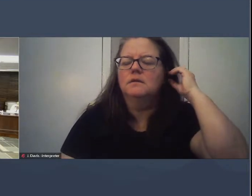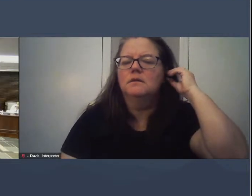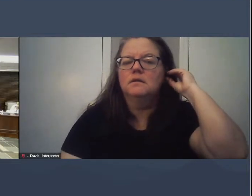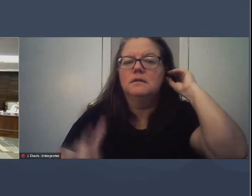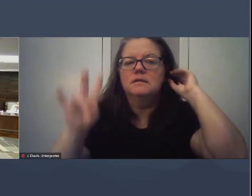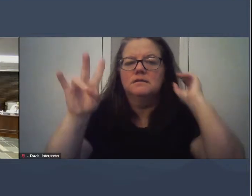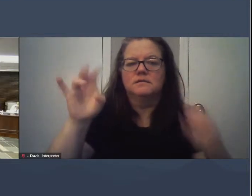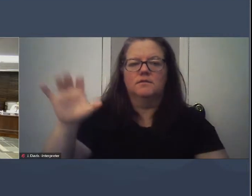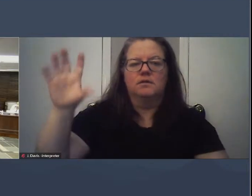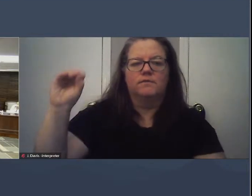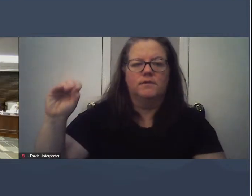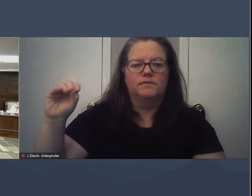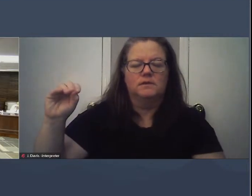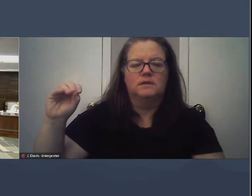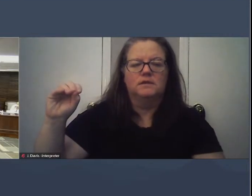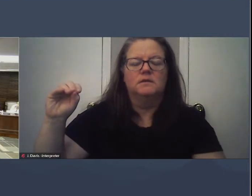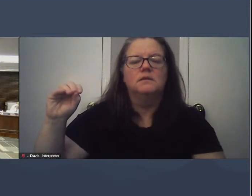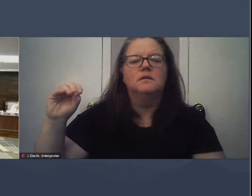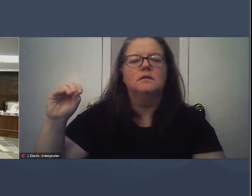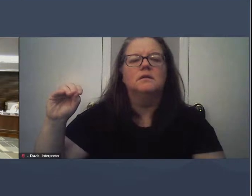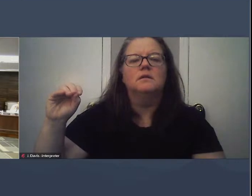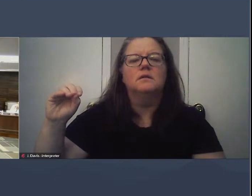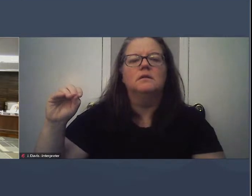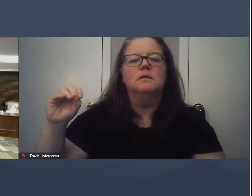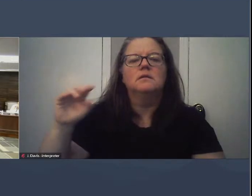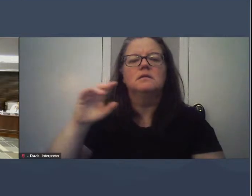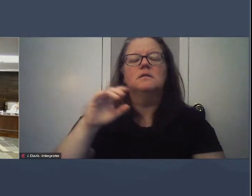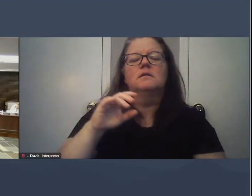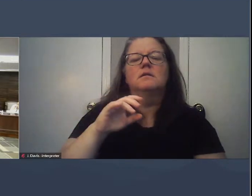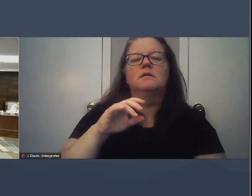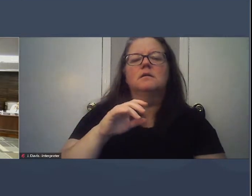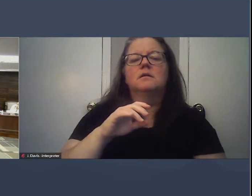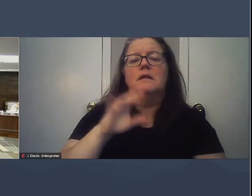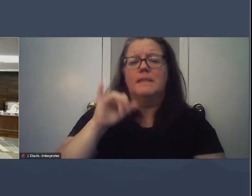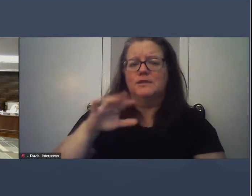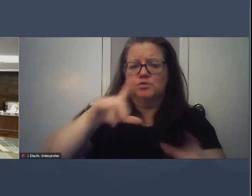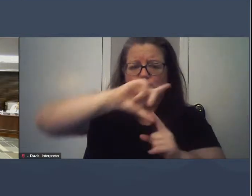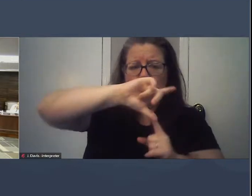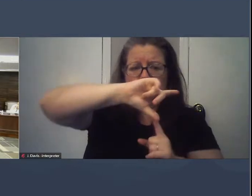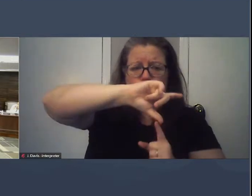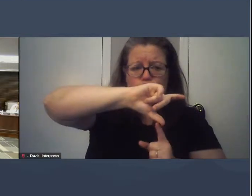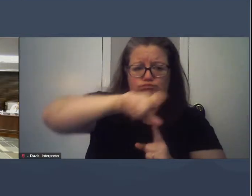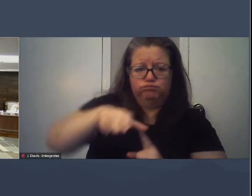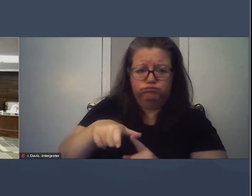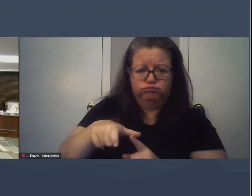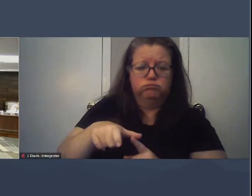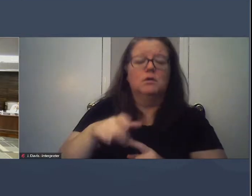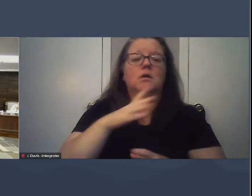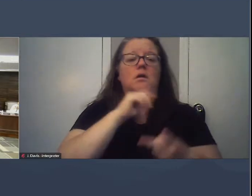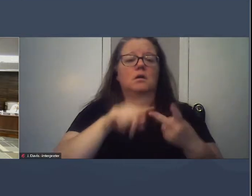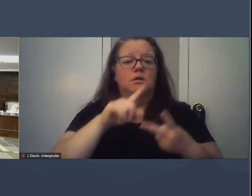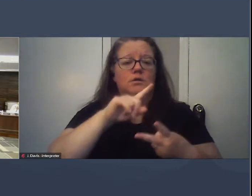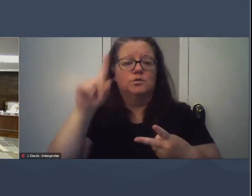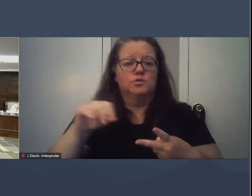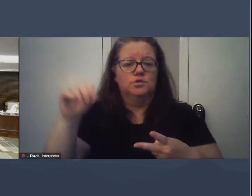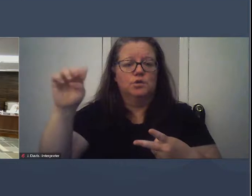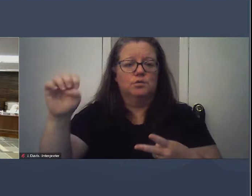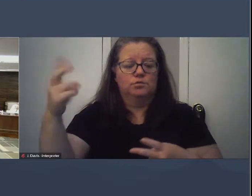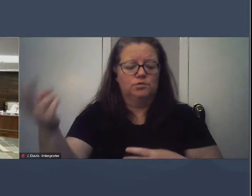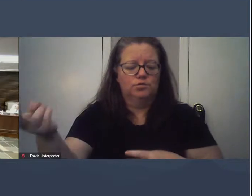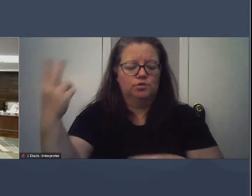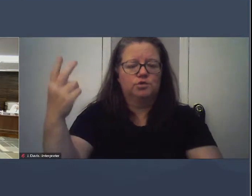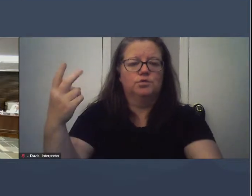750 feet? Yeah, okay. This is zone 1. Okay, and that's radius? Yeah. Okay, and then zone 2, what's the